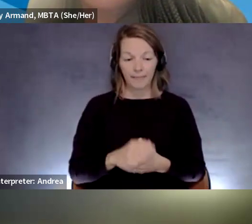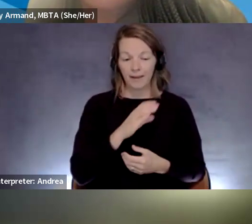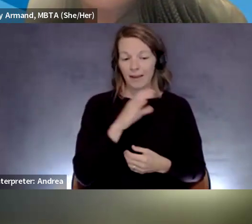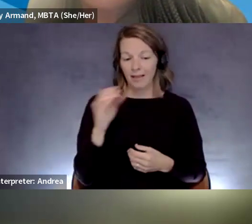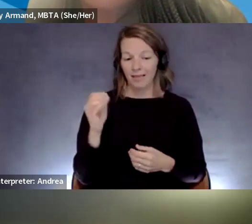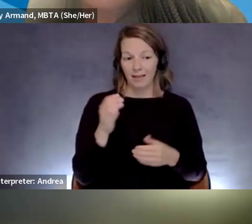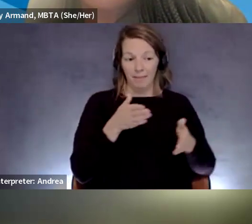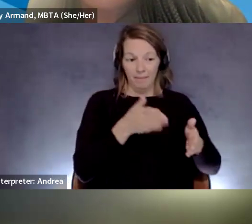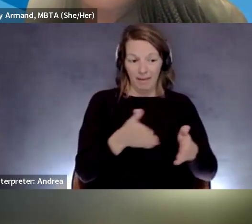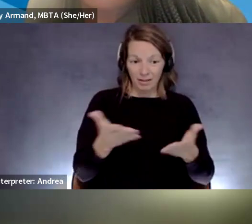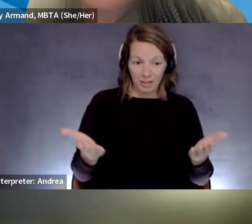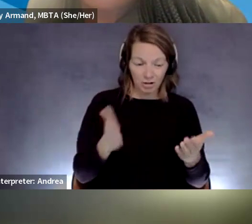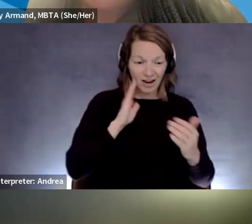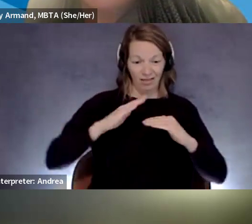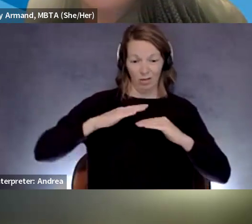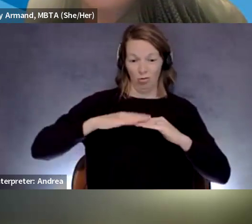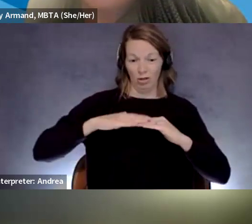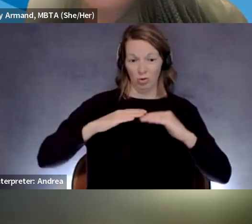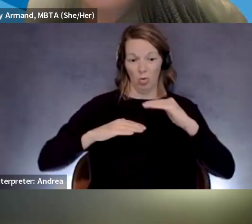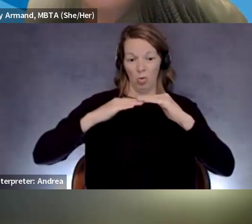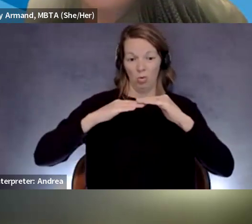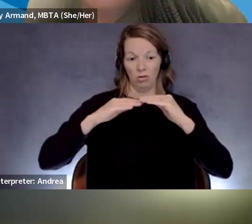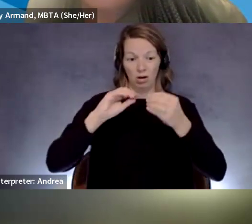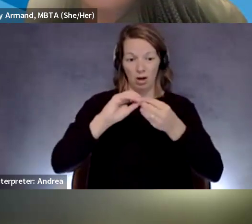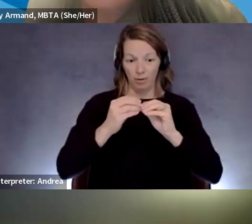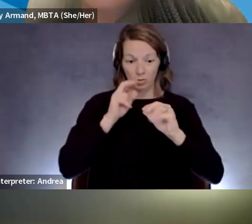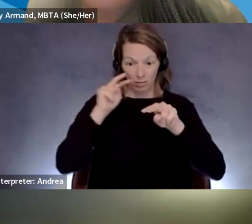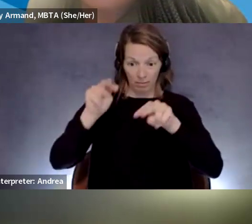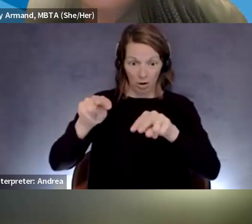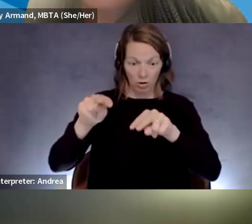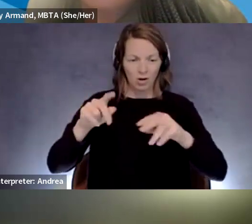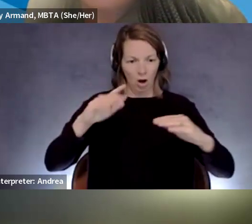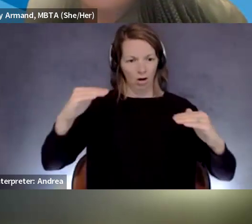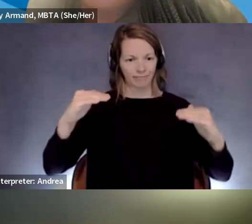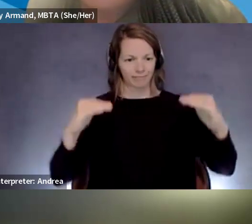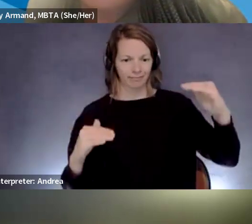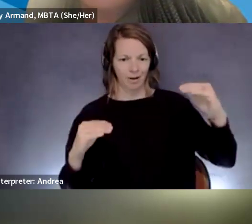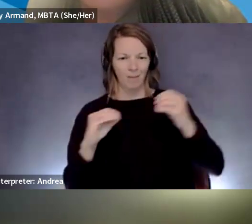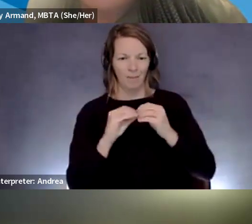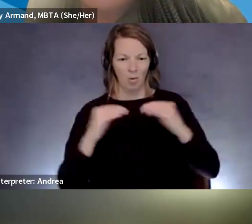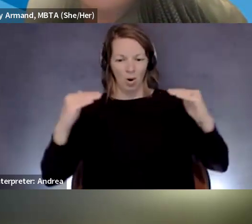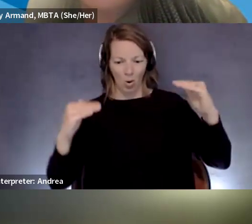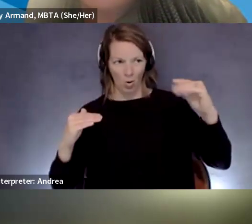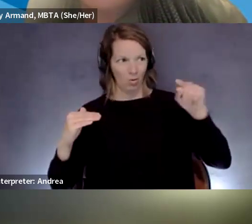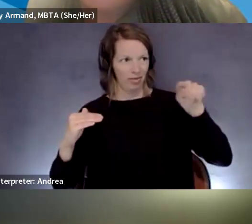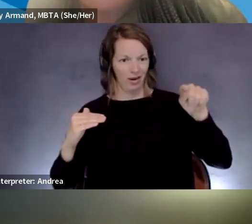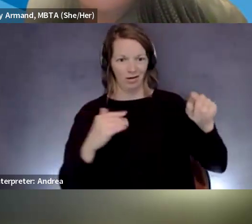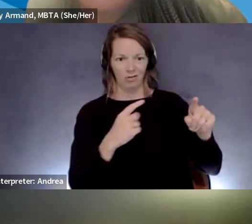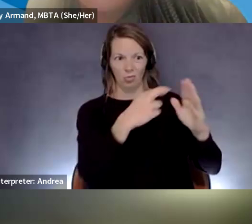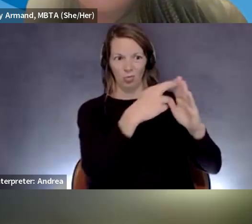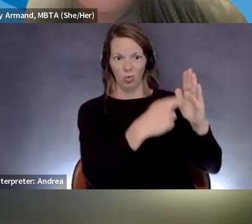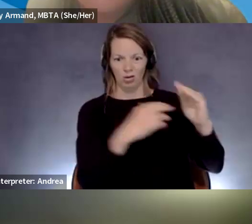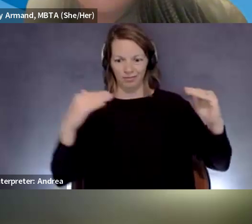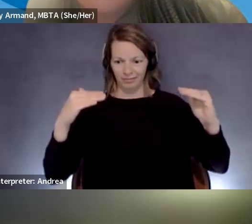here and the threshold levels that we're monitoring for are lower than the regulatory requirement, just as